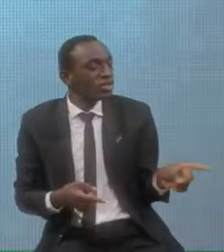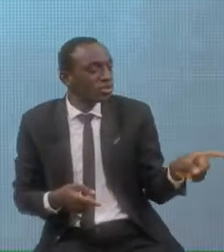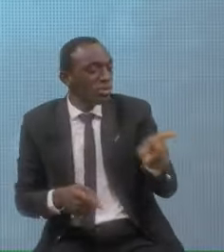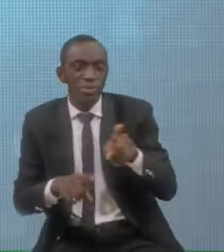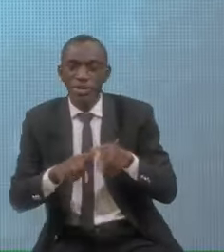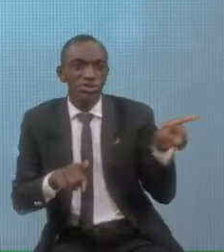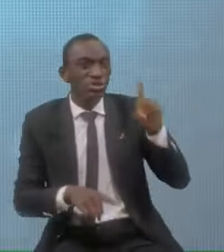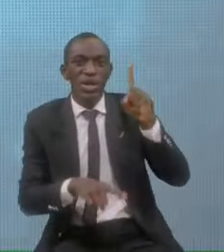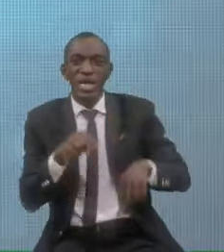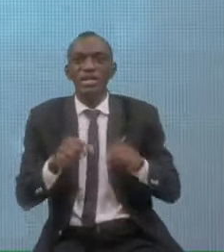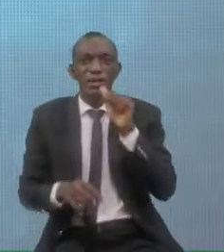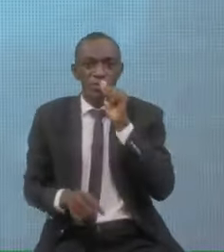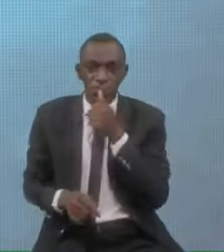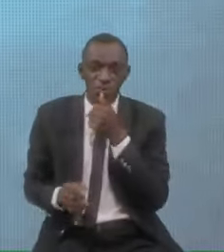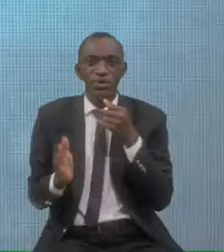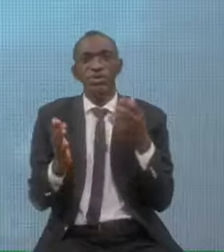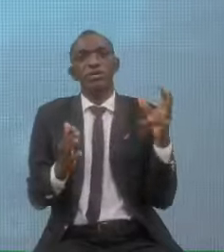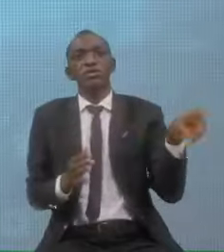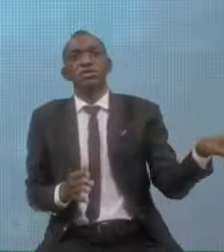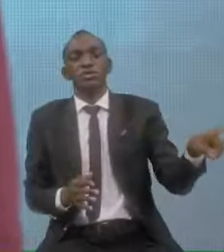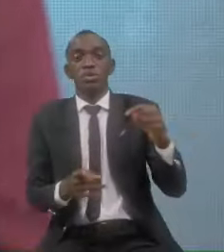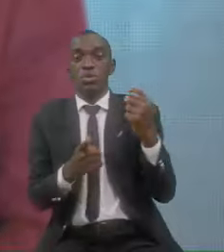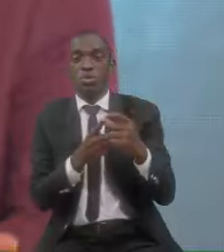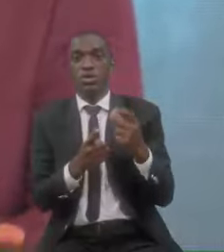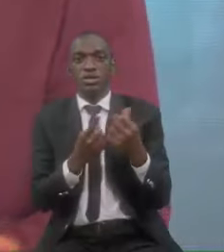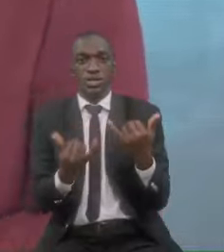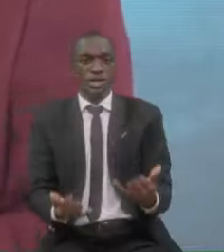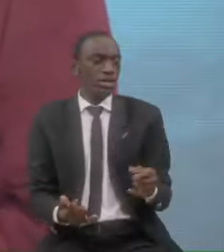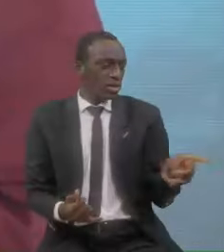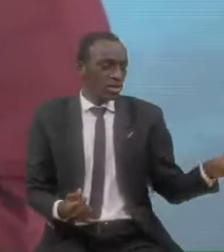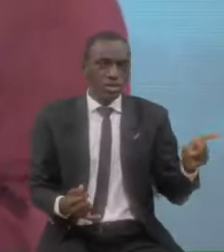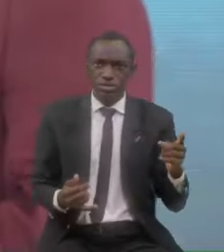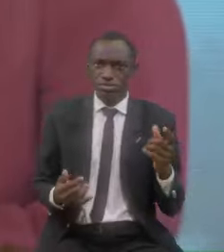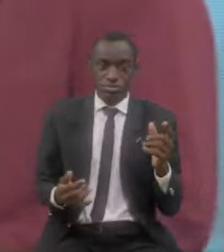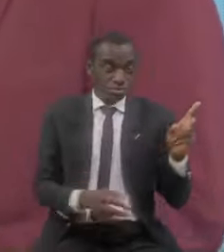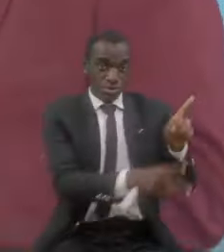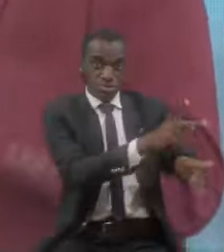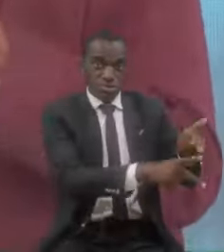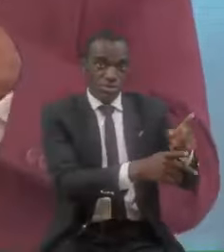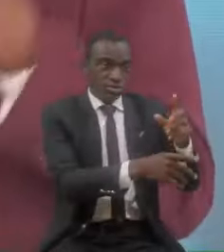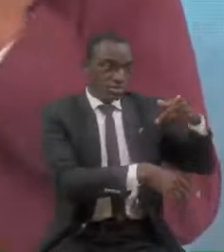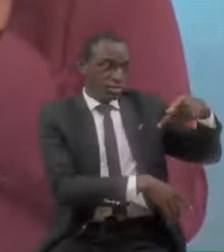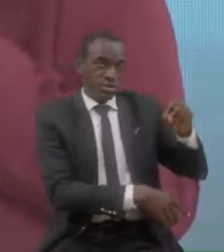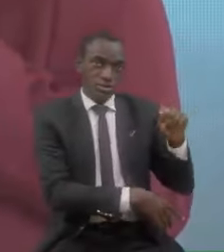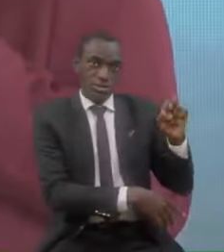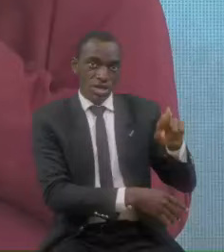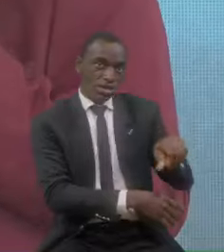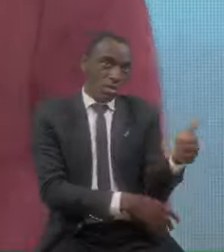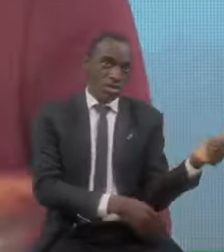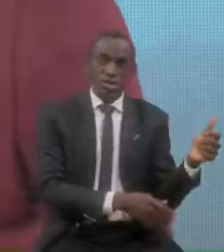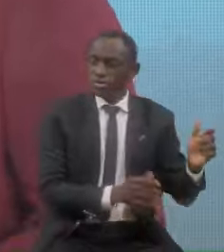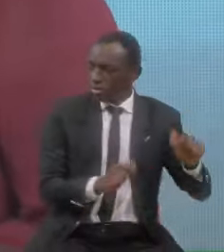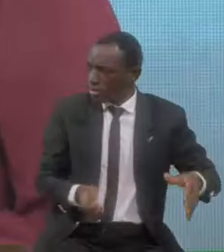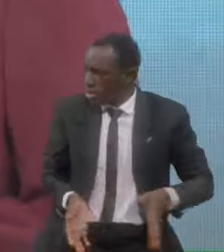them now. They could have protested. What do you mean, Jesus? You have something to tell us?